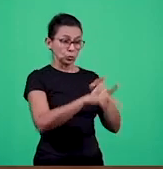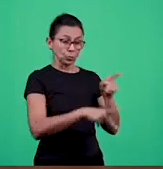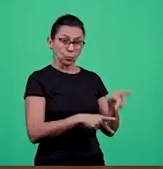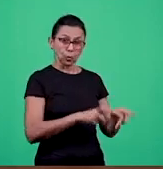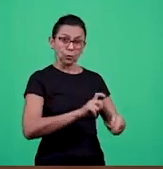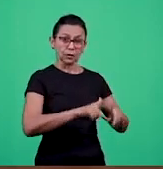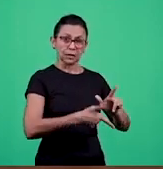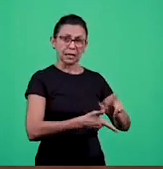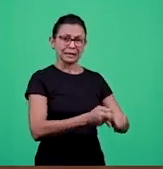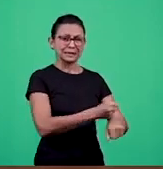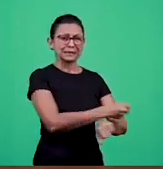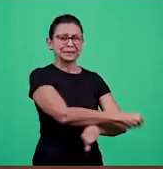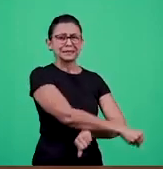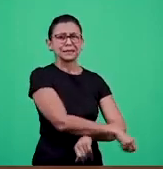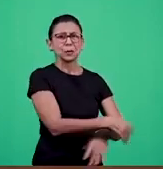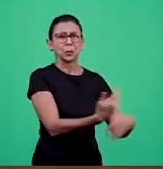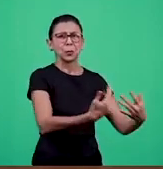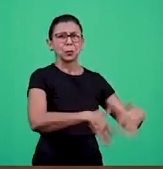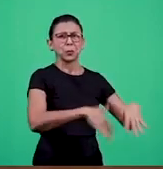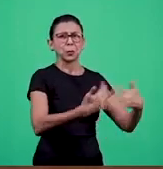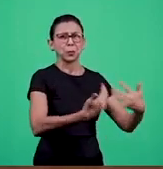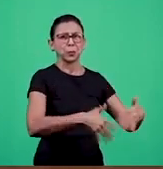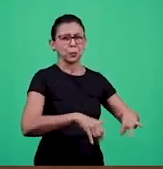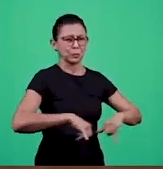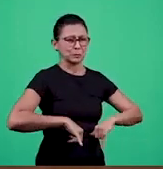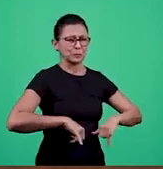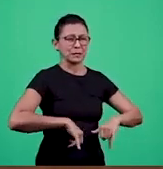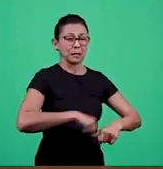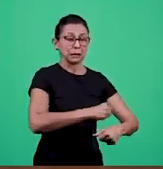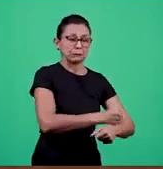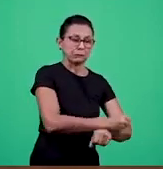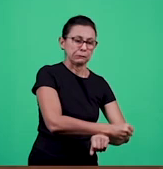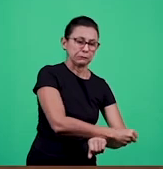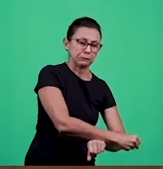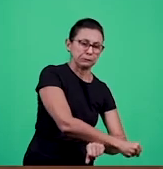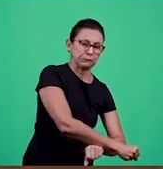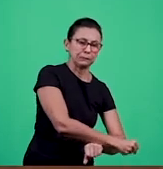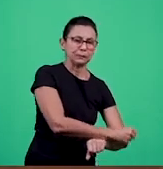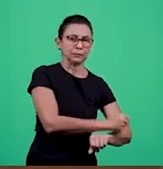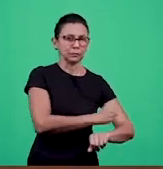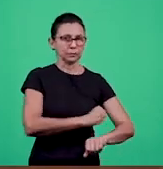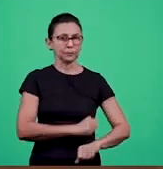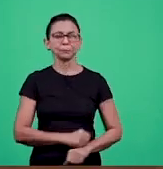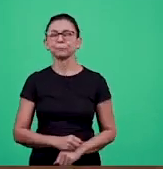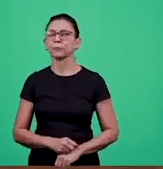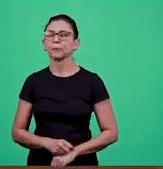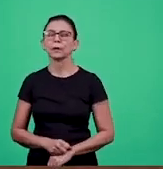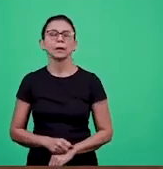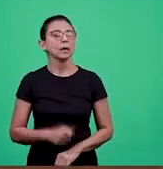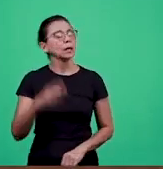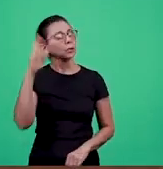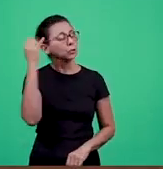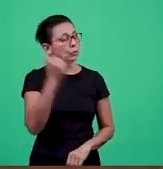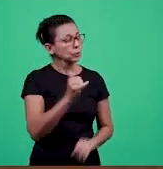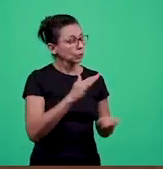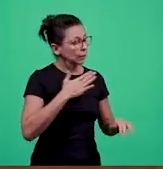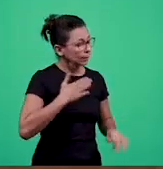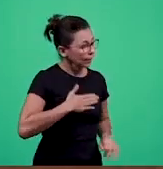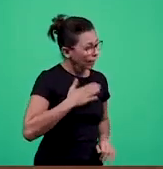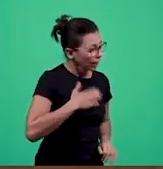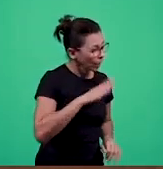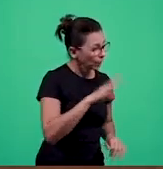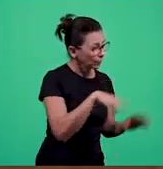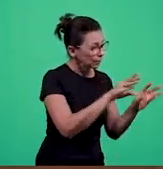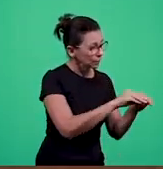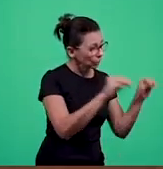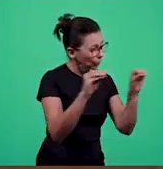in Egypt. The people of God, they were suffering as slaves in Egypt. So the Lord said, you will